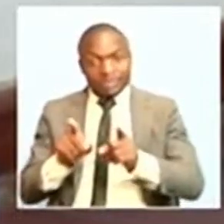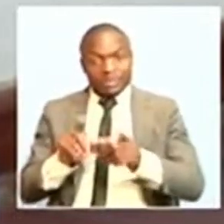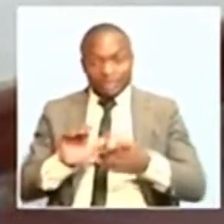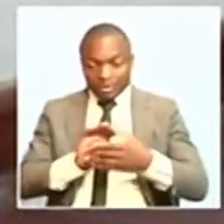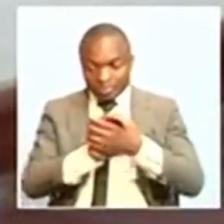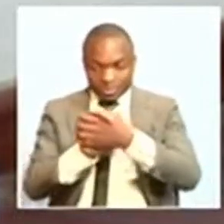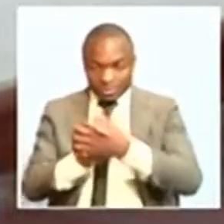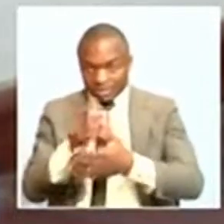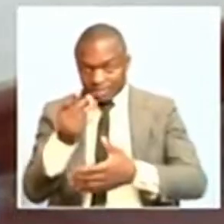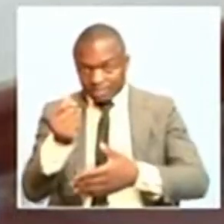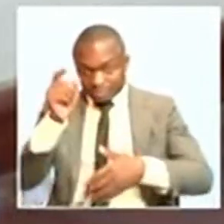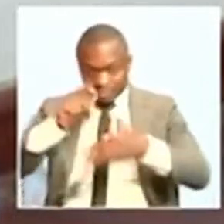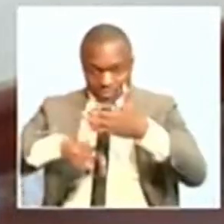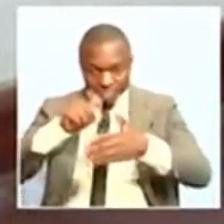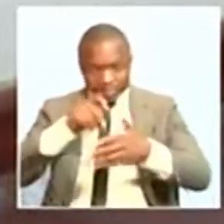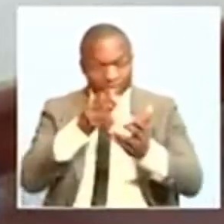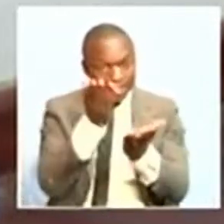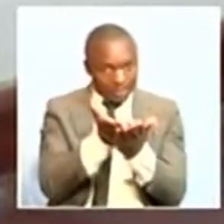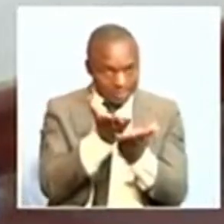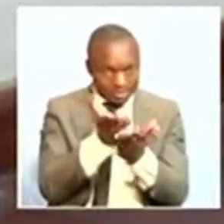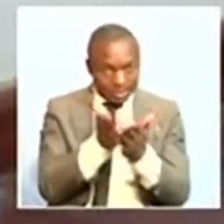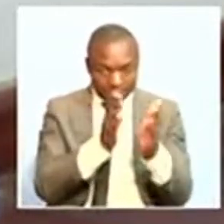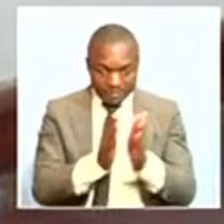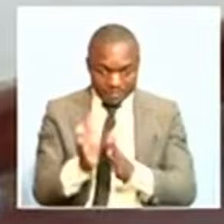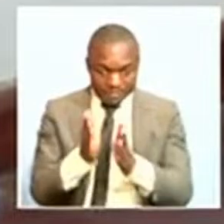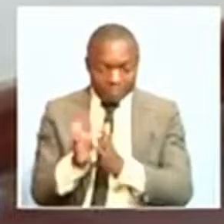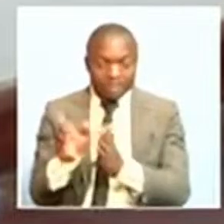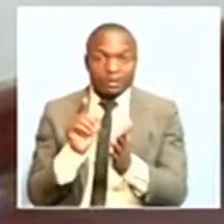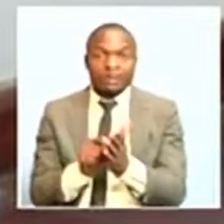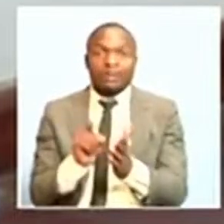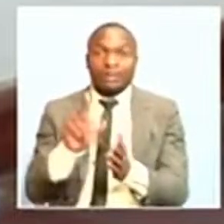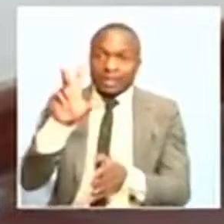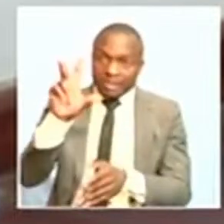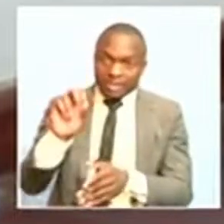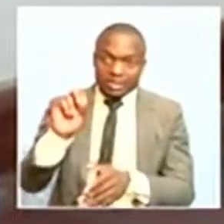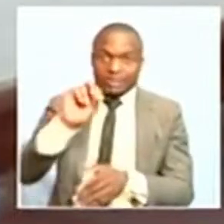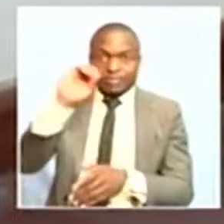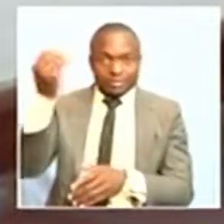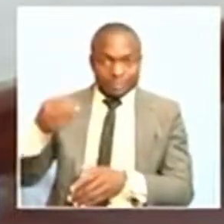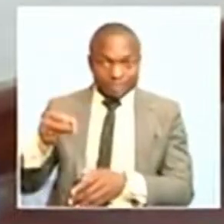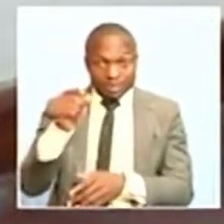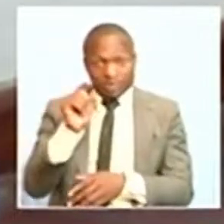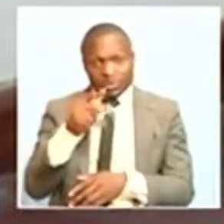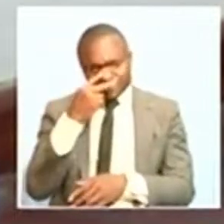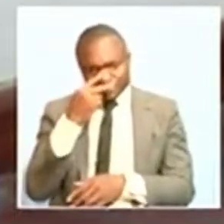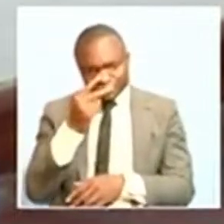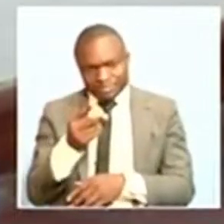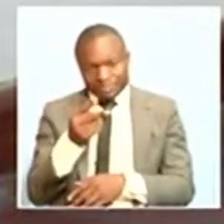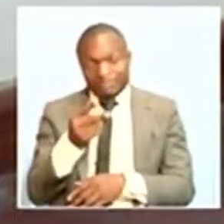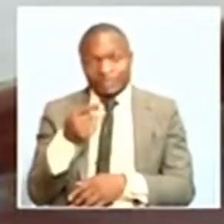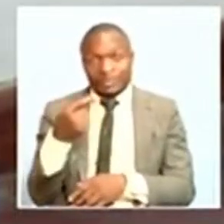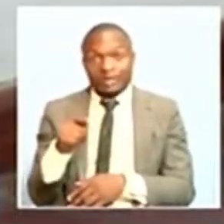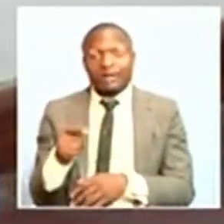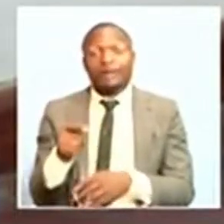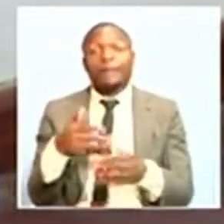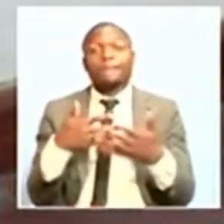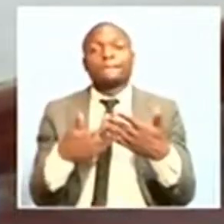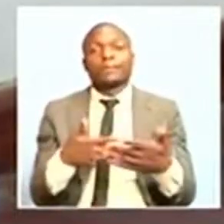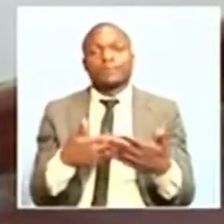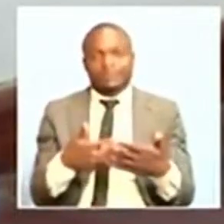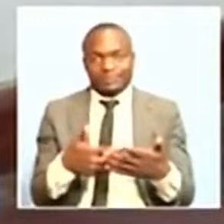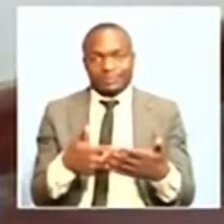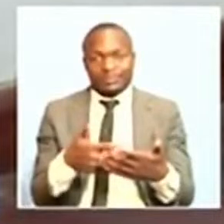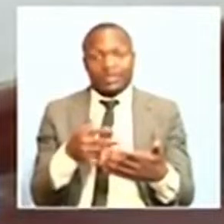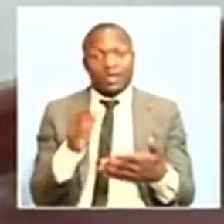and in the plan the proposal is to harmonize at a standard 30%. And you also note that in the green paper that